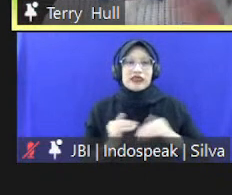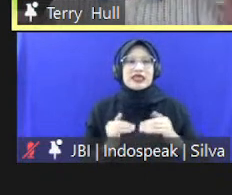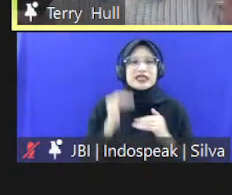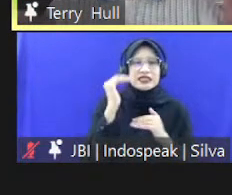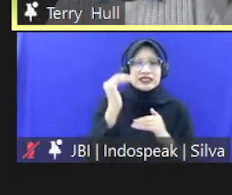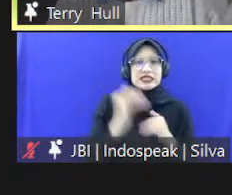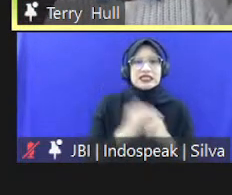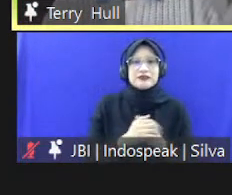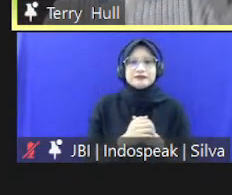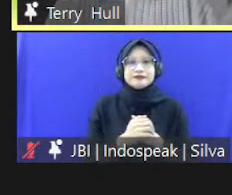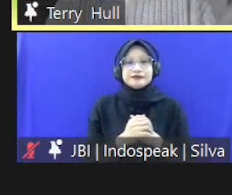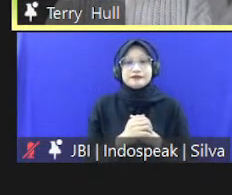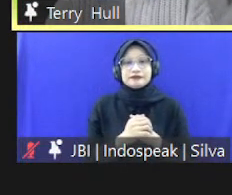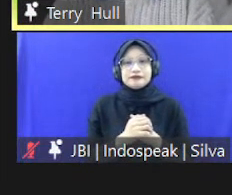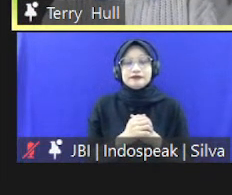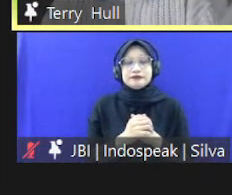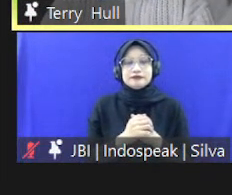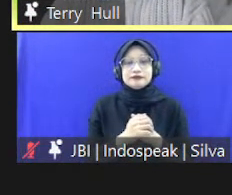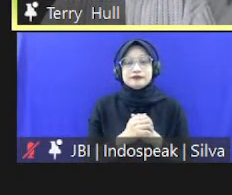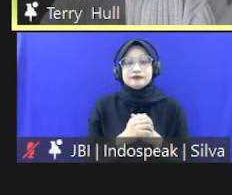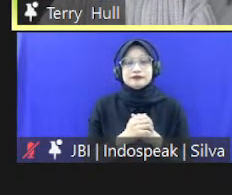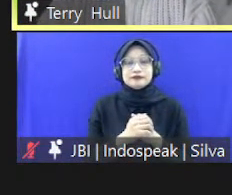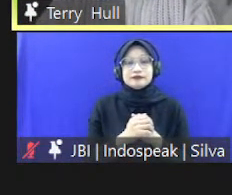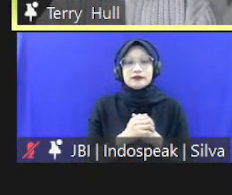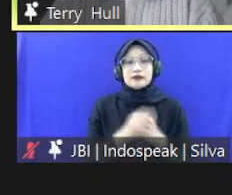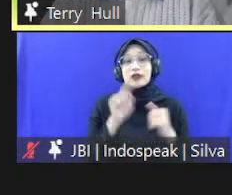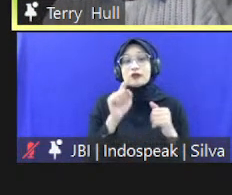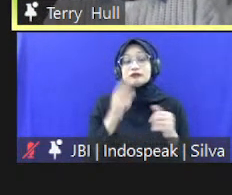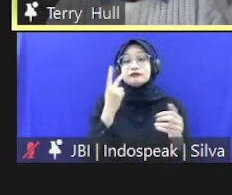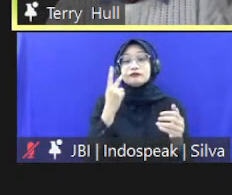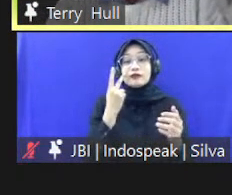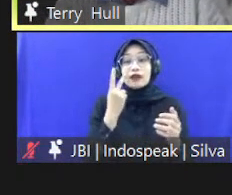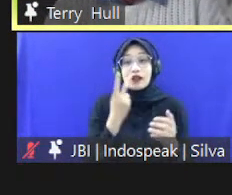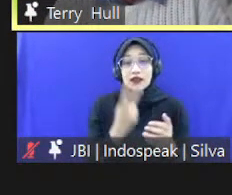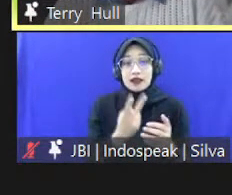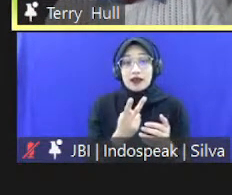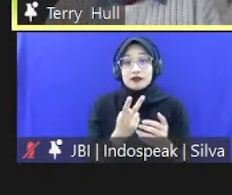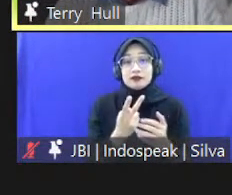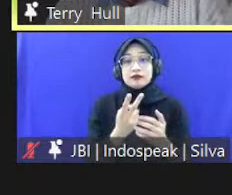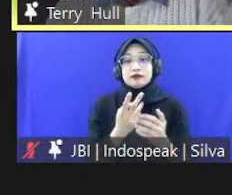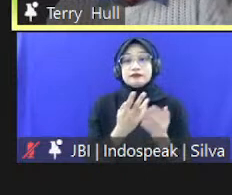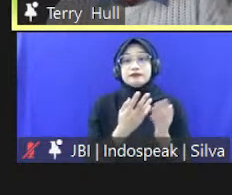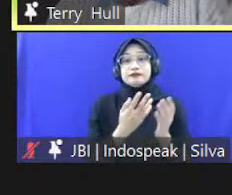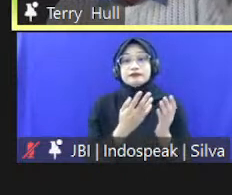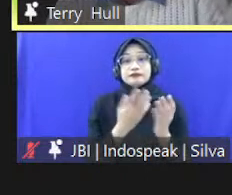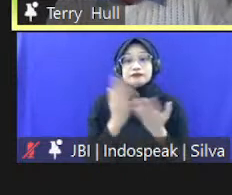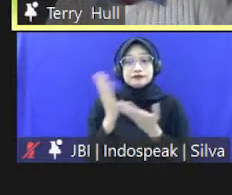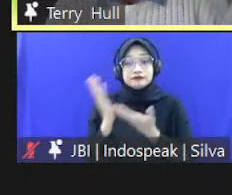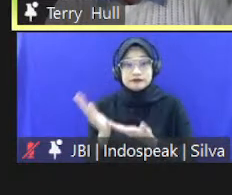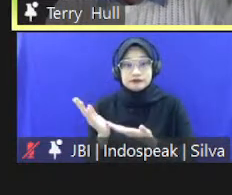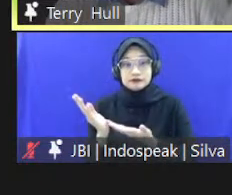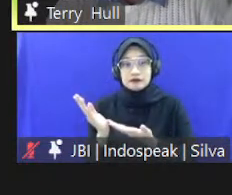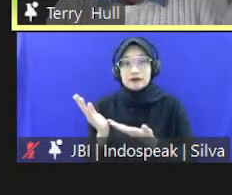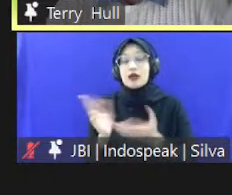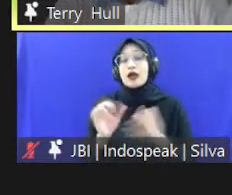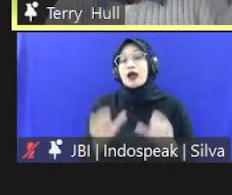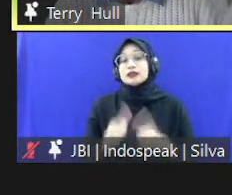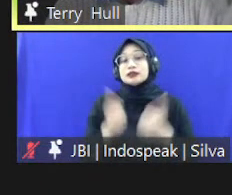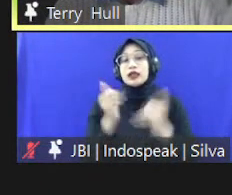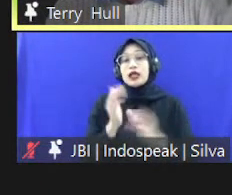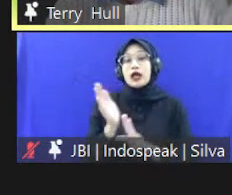the numbers, obviously, but you can see that the preliminary results and